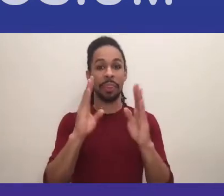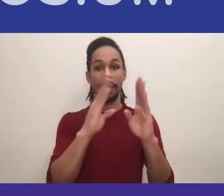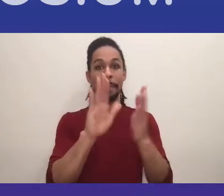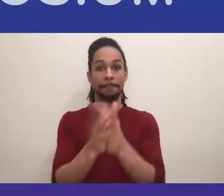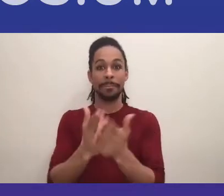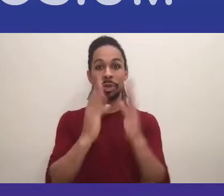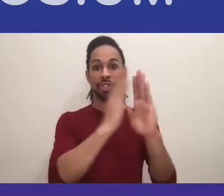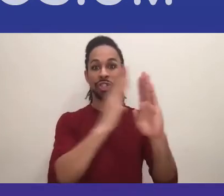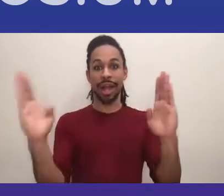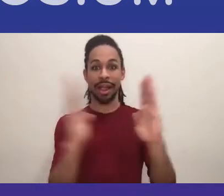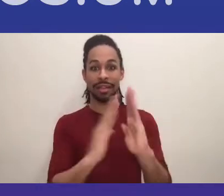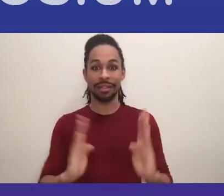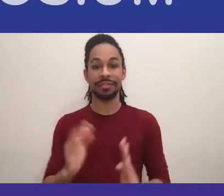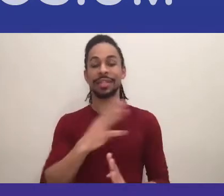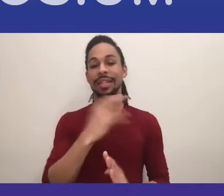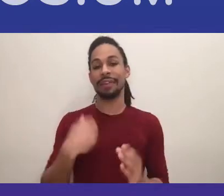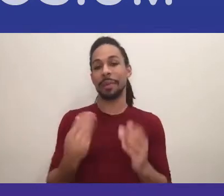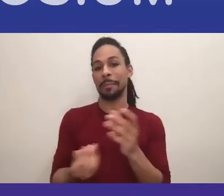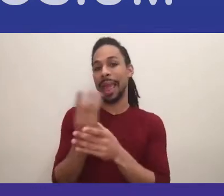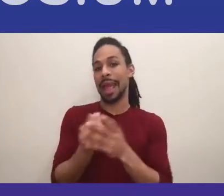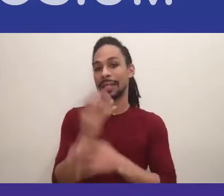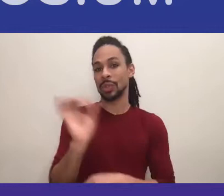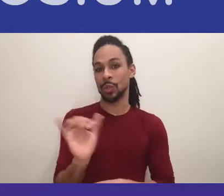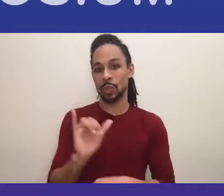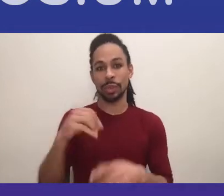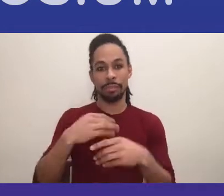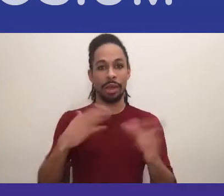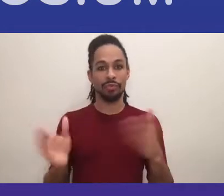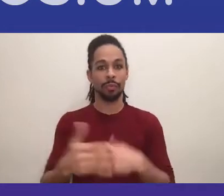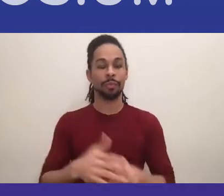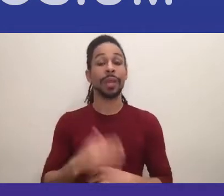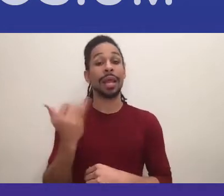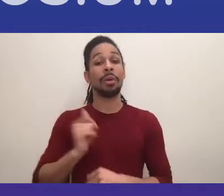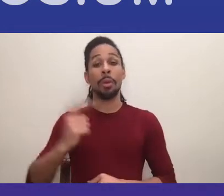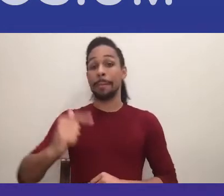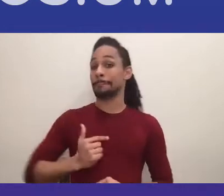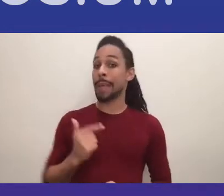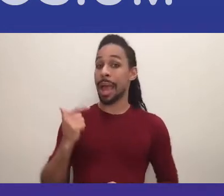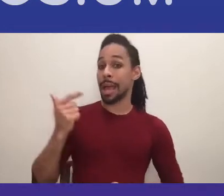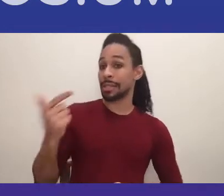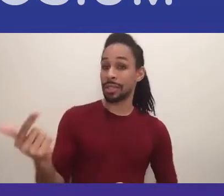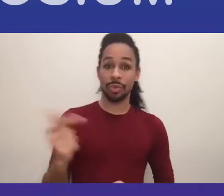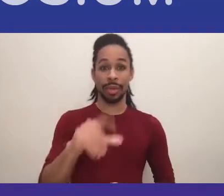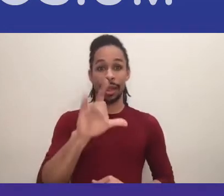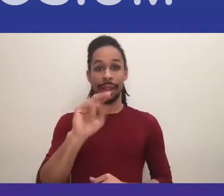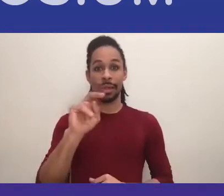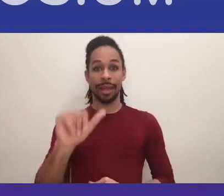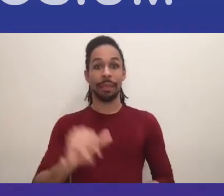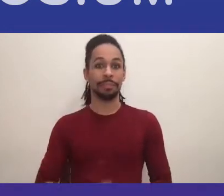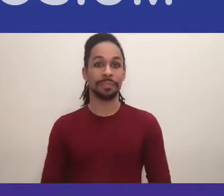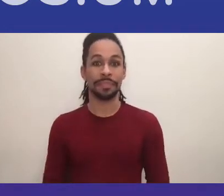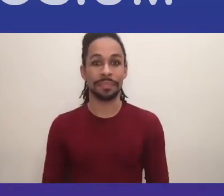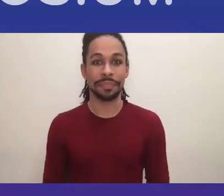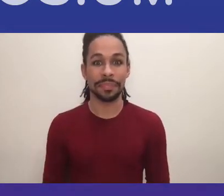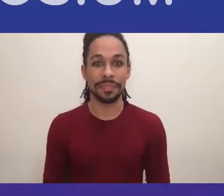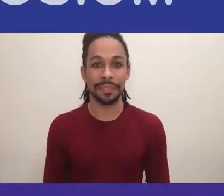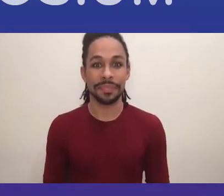some plants as well. And I will pass it to Linda.